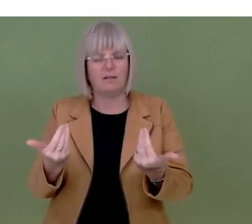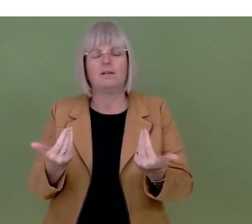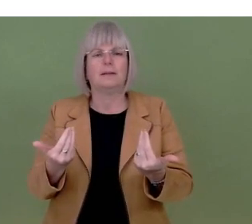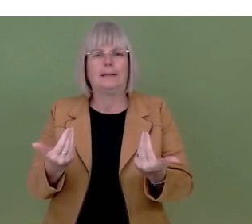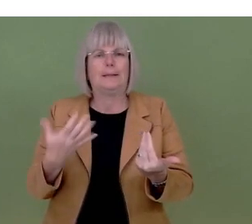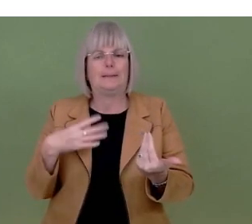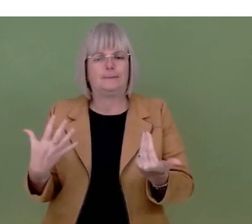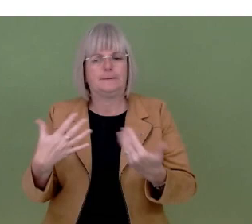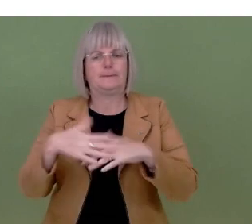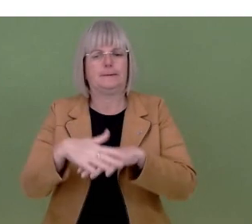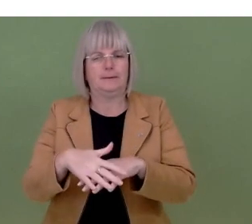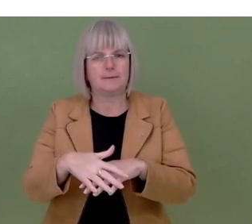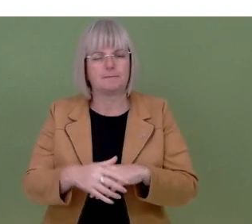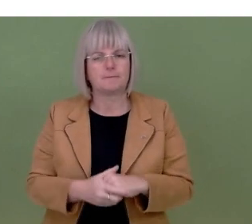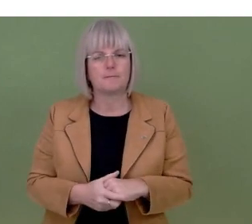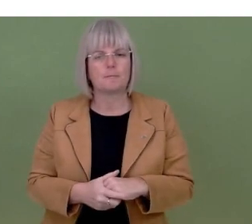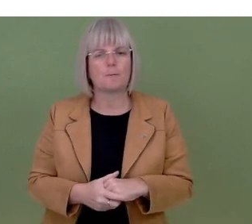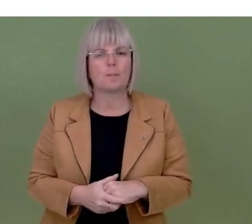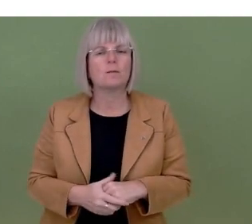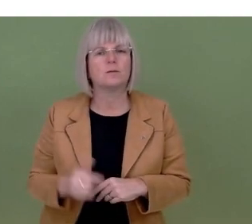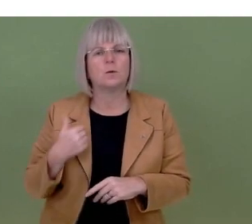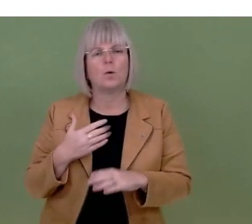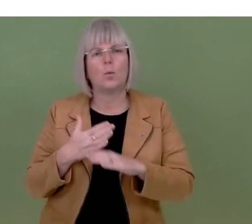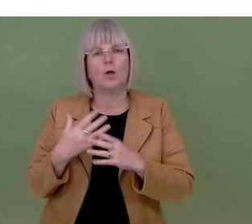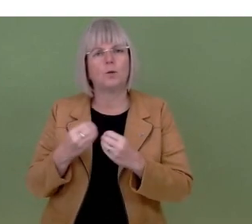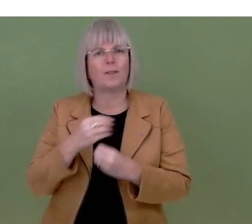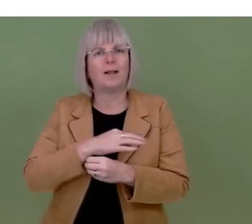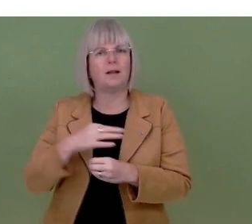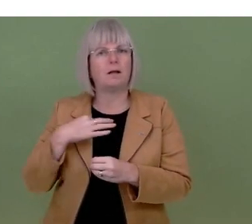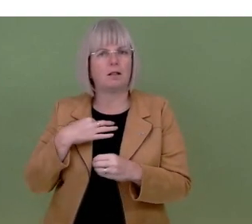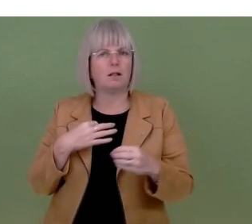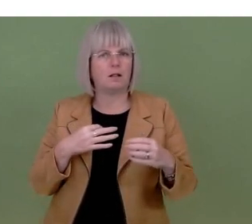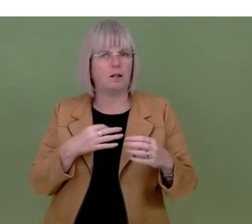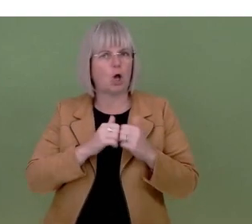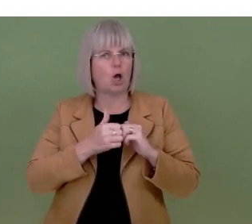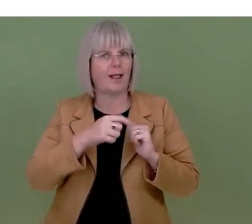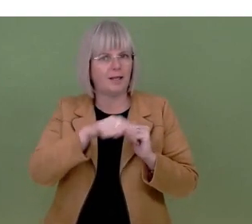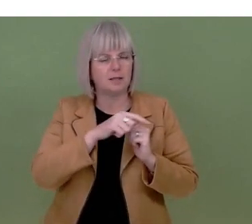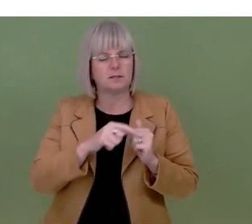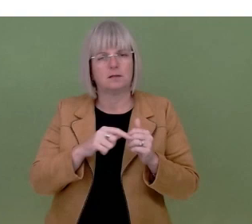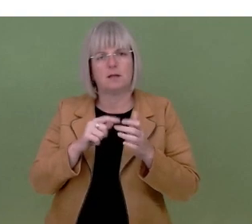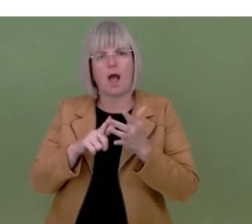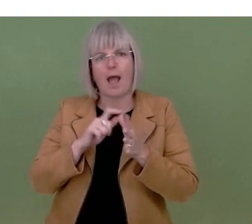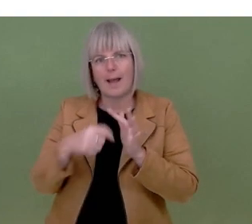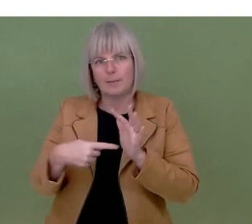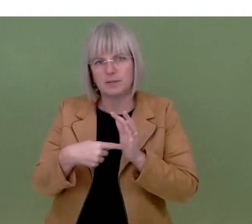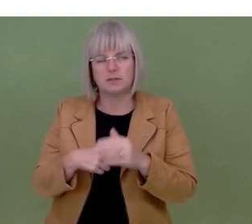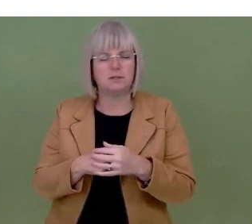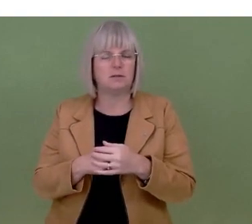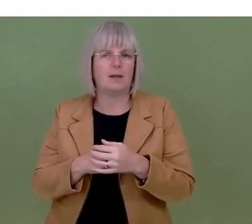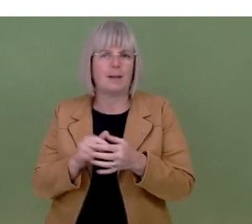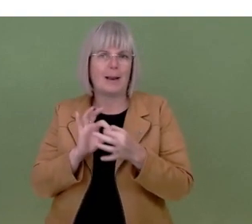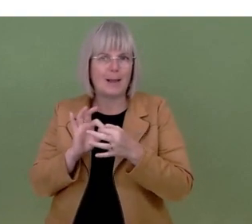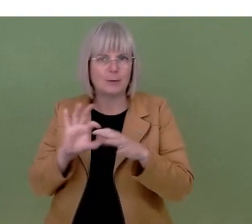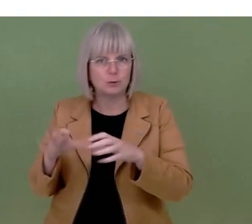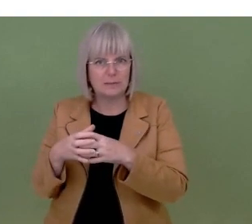our clinical health and neuropsychology department, as well as colleagues from IAPT and psych liaison teams, to work together